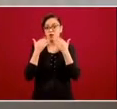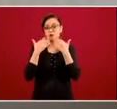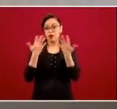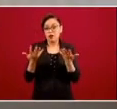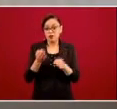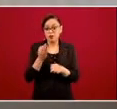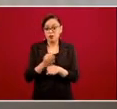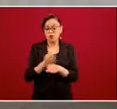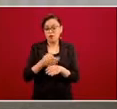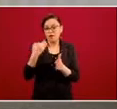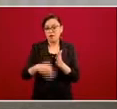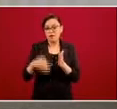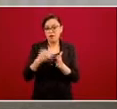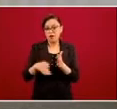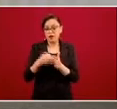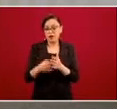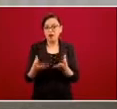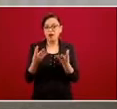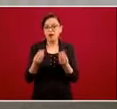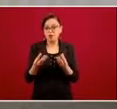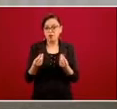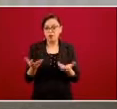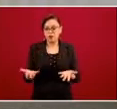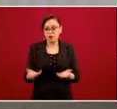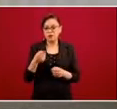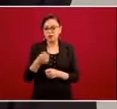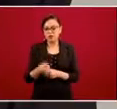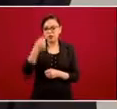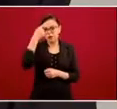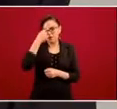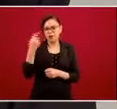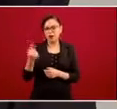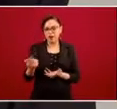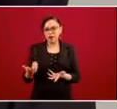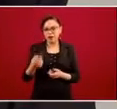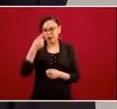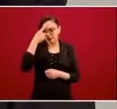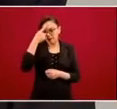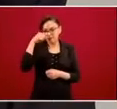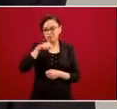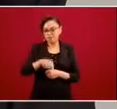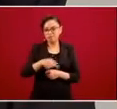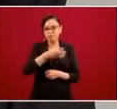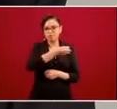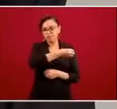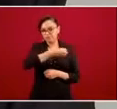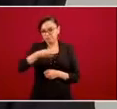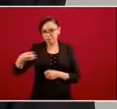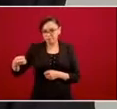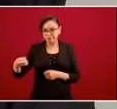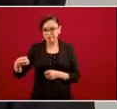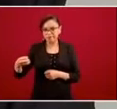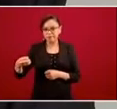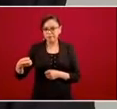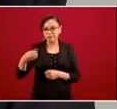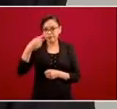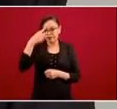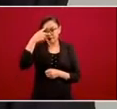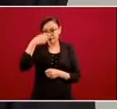the availability in our medical institutions, then we have to organize the response in these